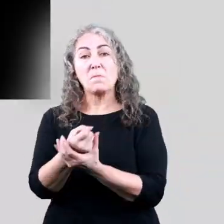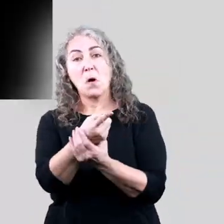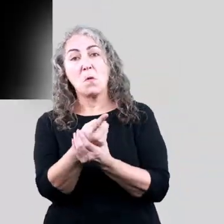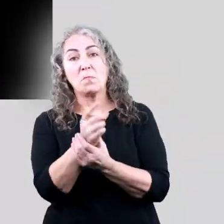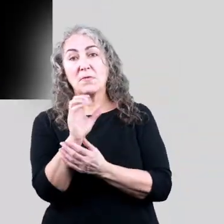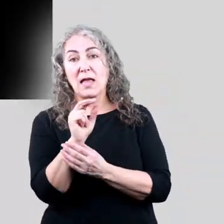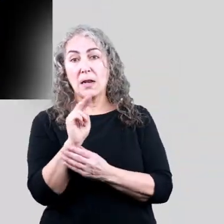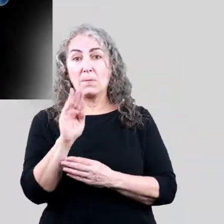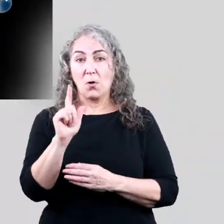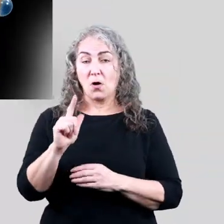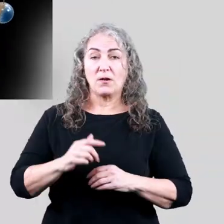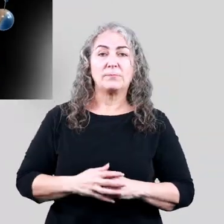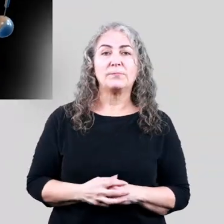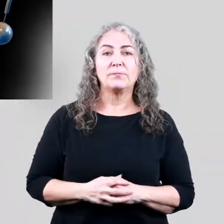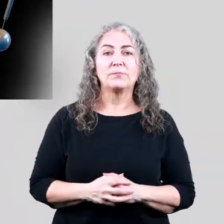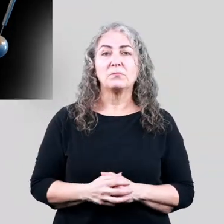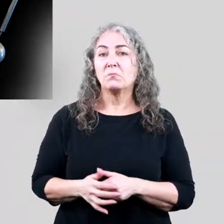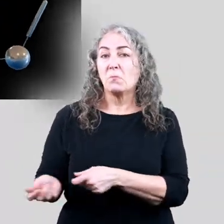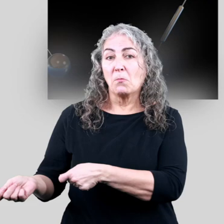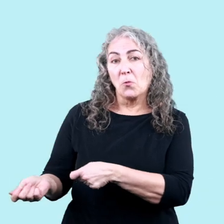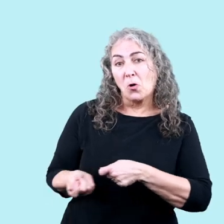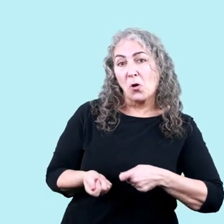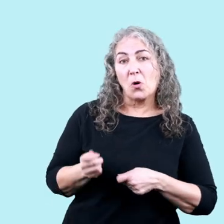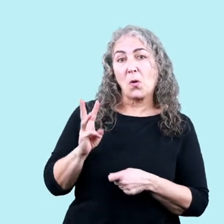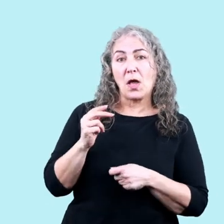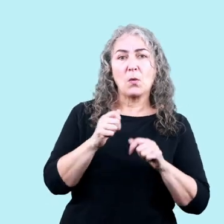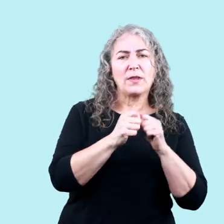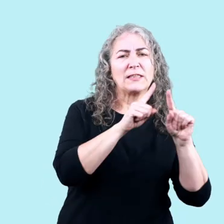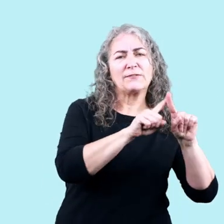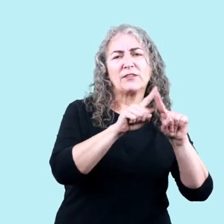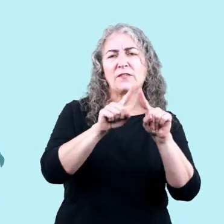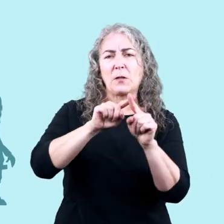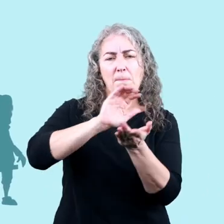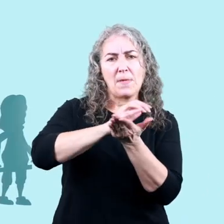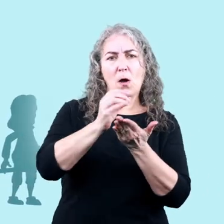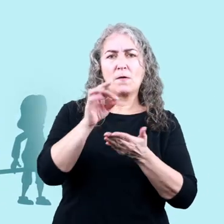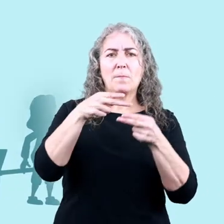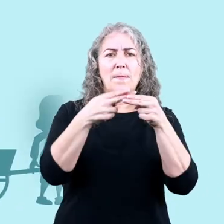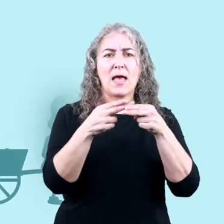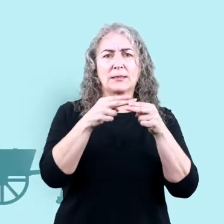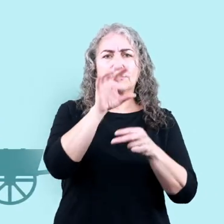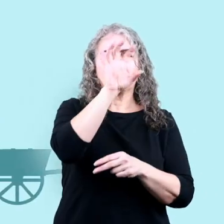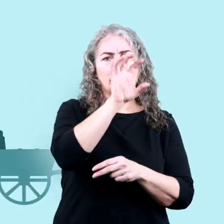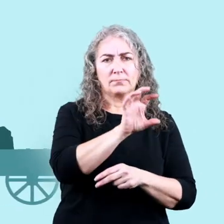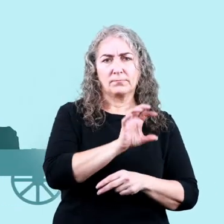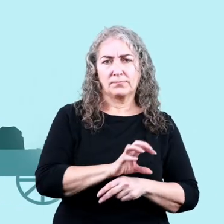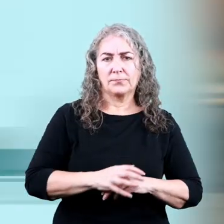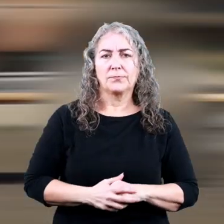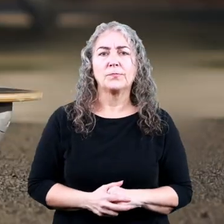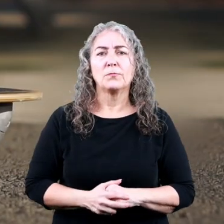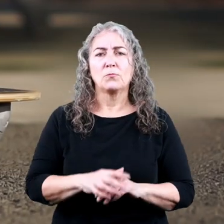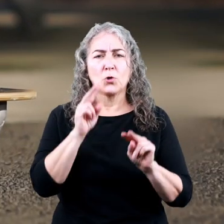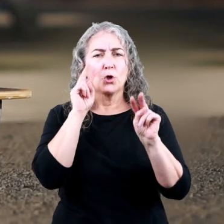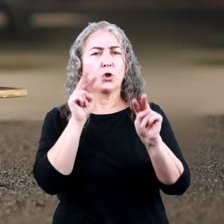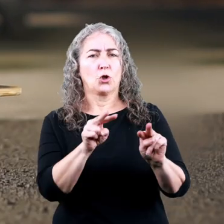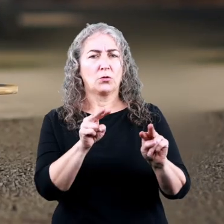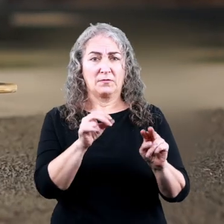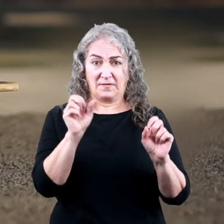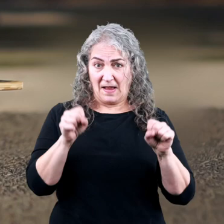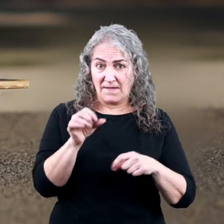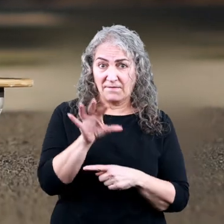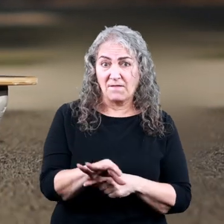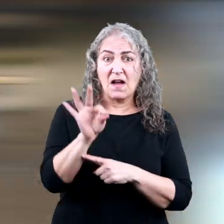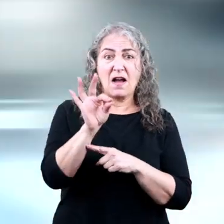Or a cannonball. And pulling a wagon with different amounts of mass. Take a look